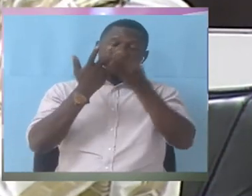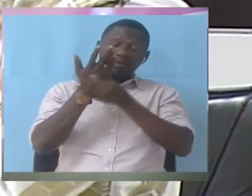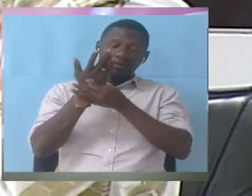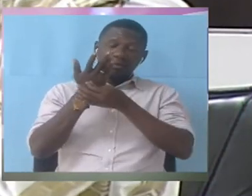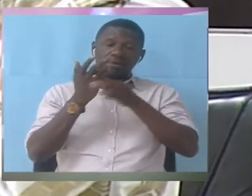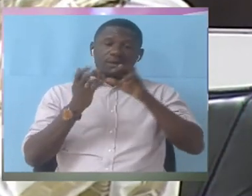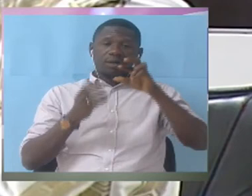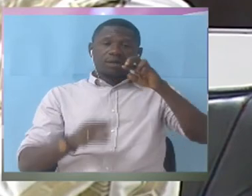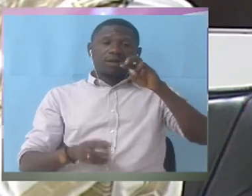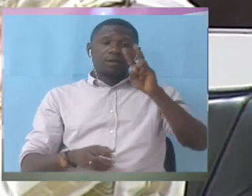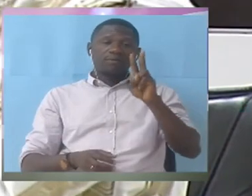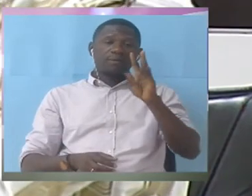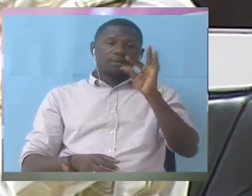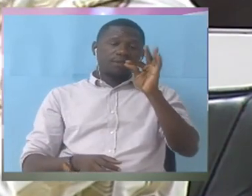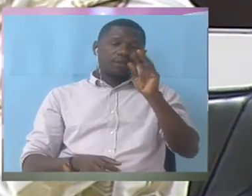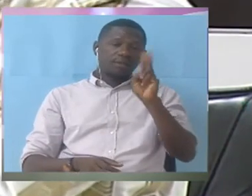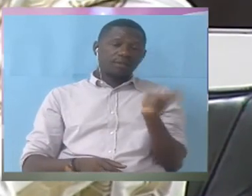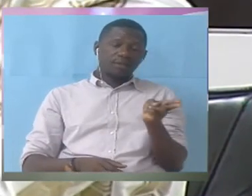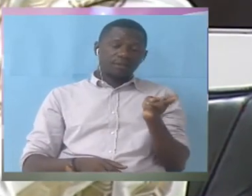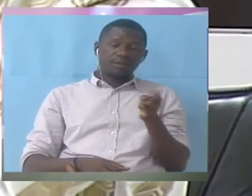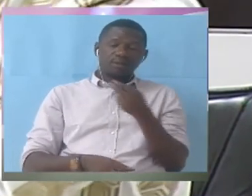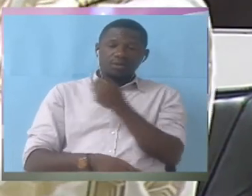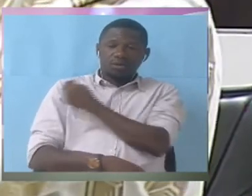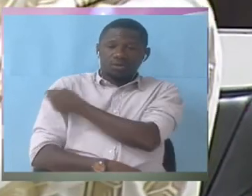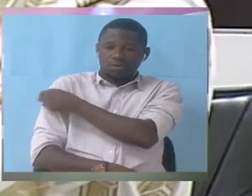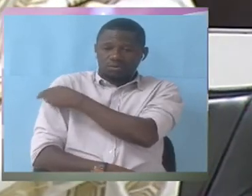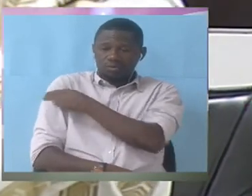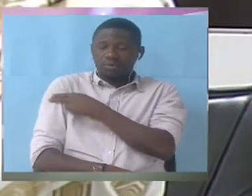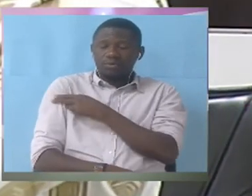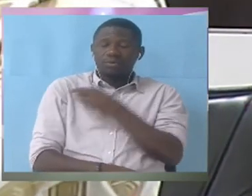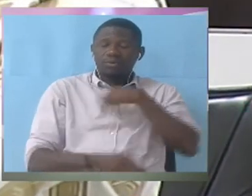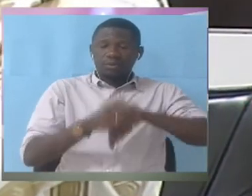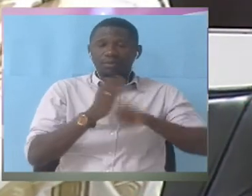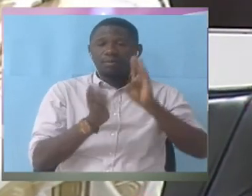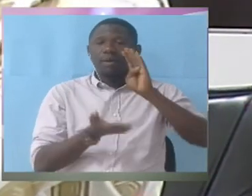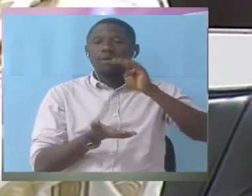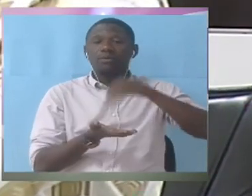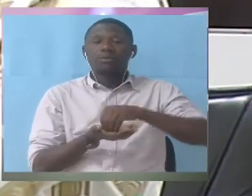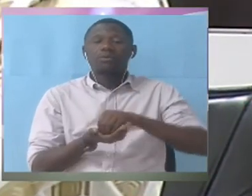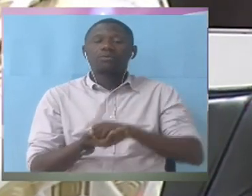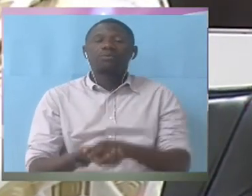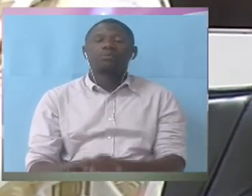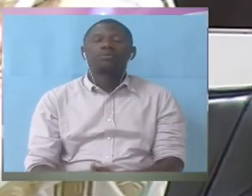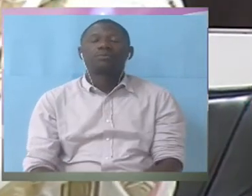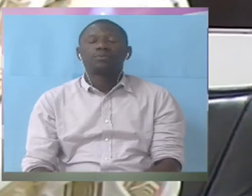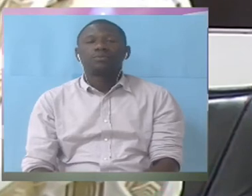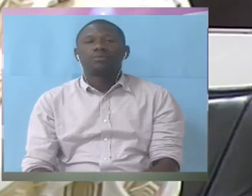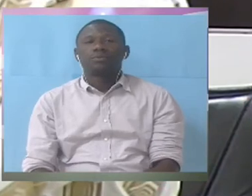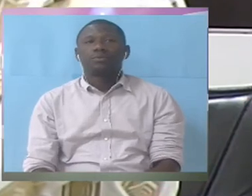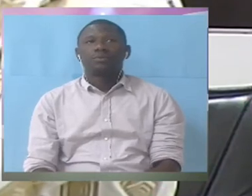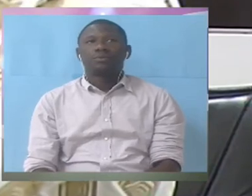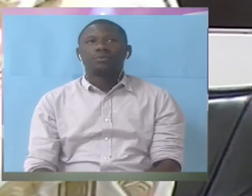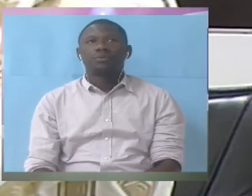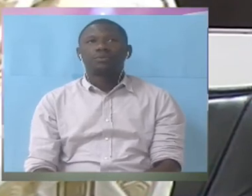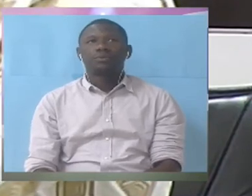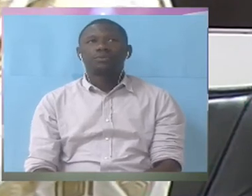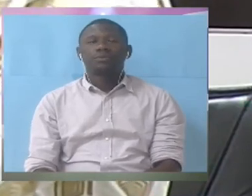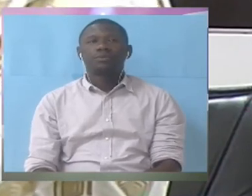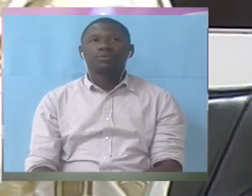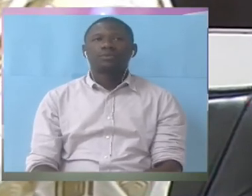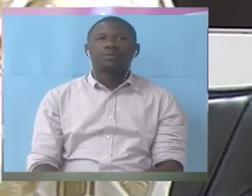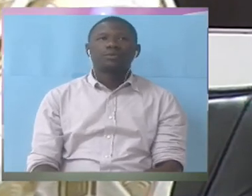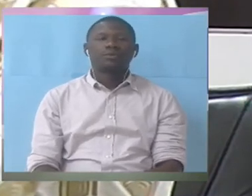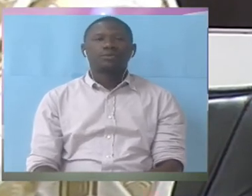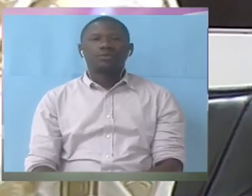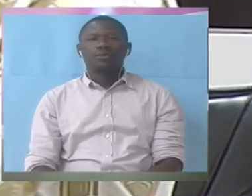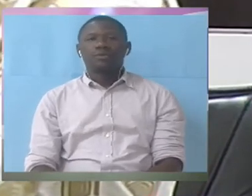the Royal Victoria Hospital. PMO ñu binda letter bi way dañ ci wax ne dañ am digal lu baye ko State House ne dama wara delu l'hôpital